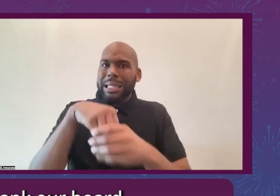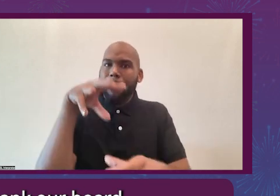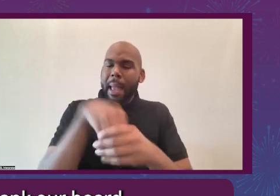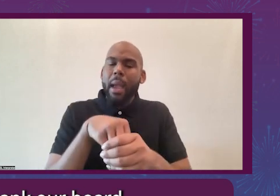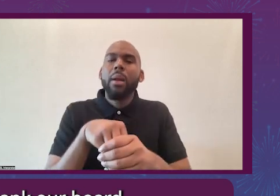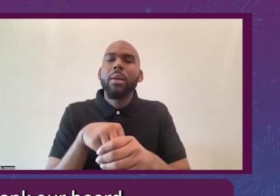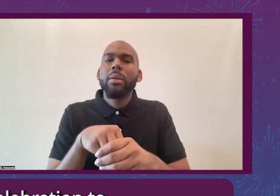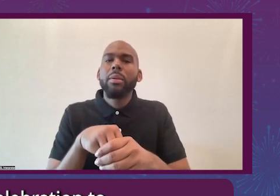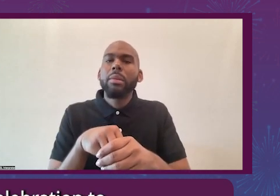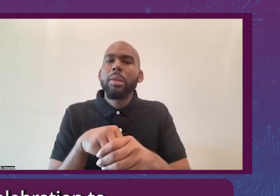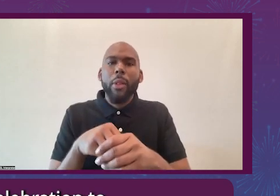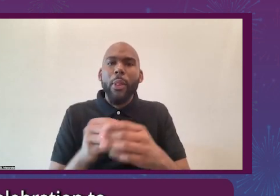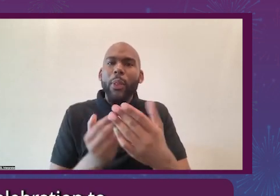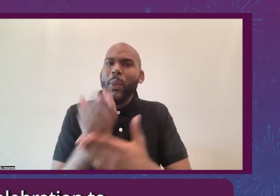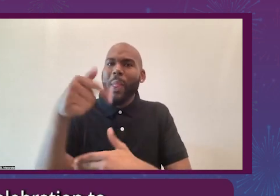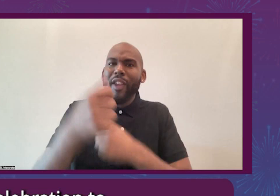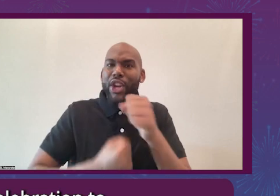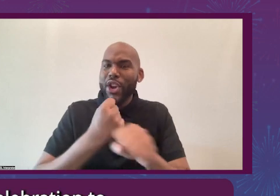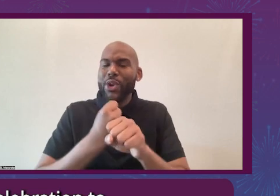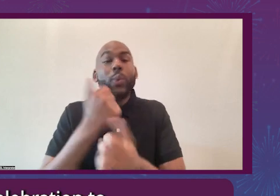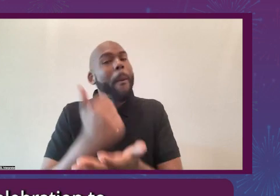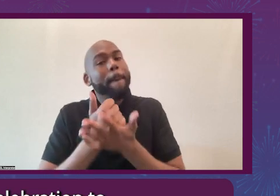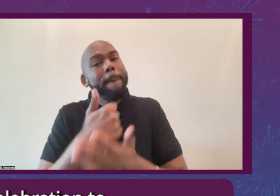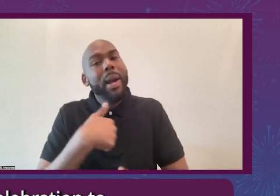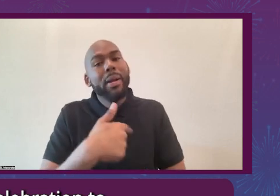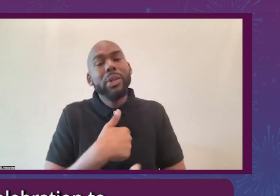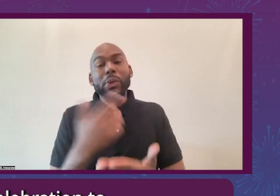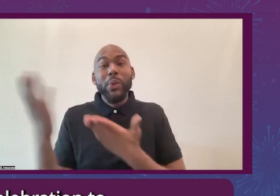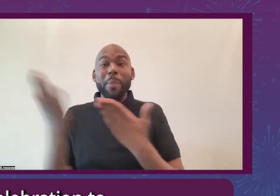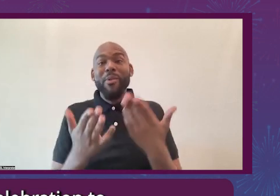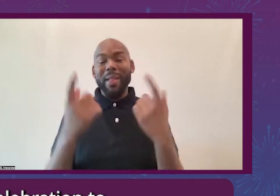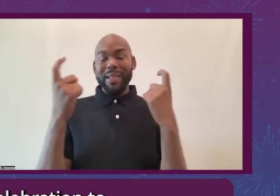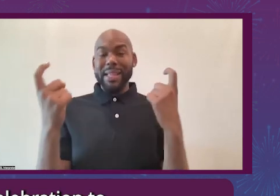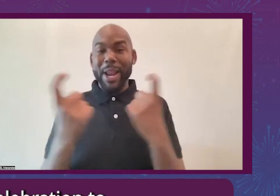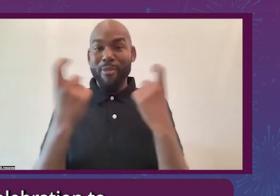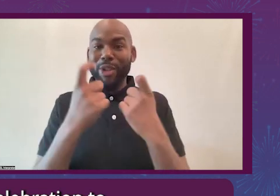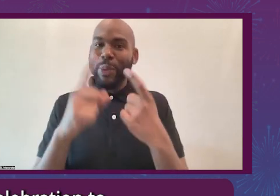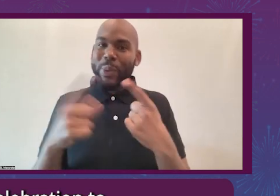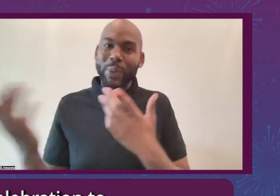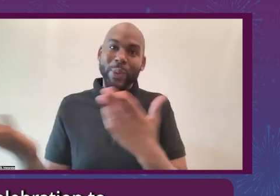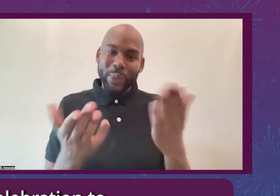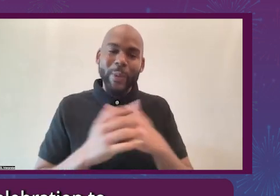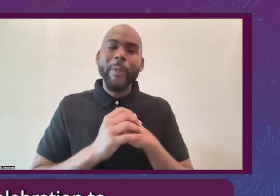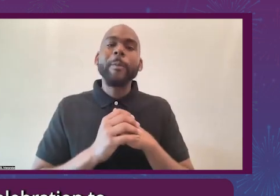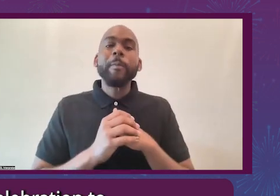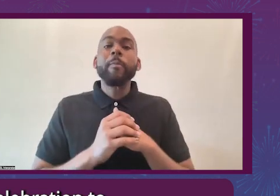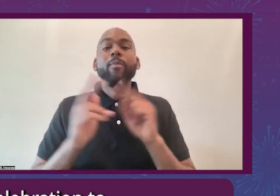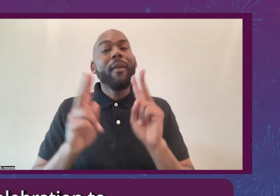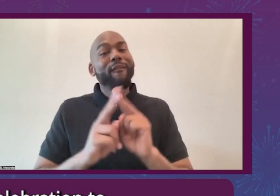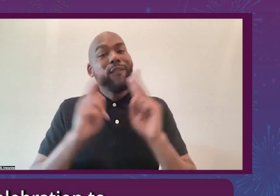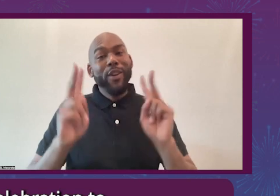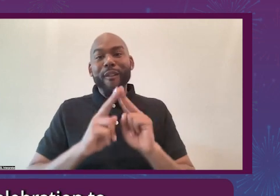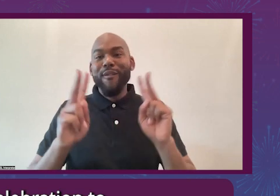participated throughout the year to help us to bring this celebration to you. We have been